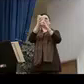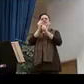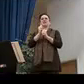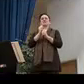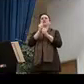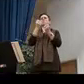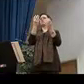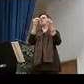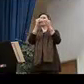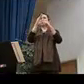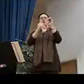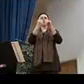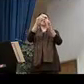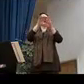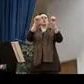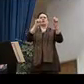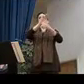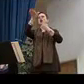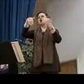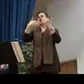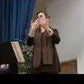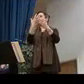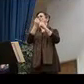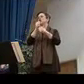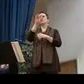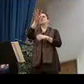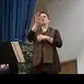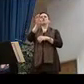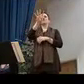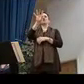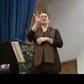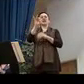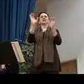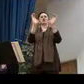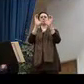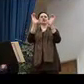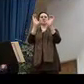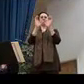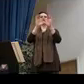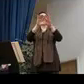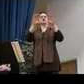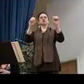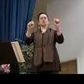receiving 448 certificates of degrees, another historical benchmark